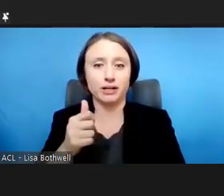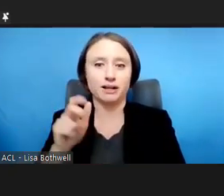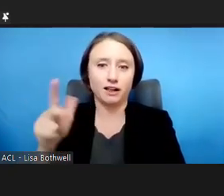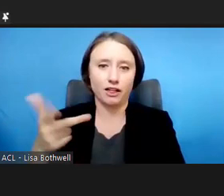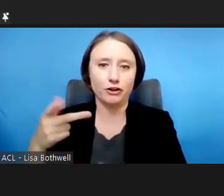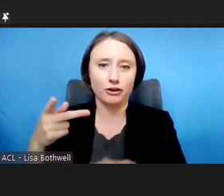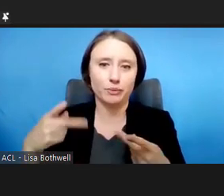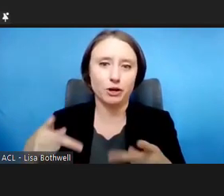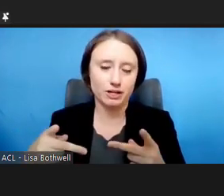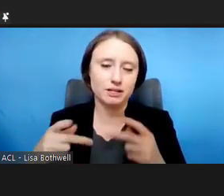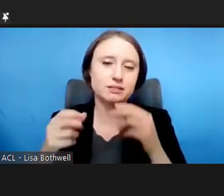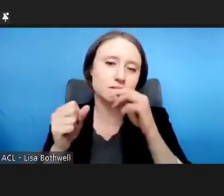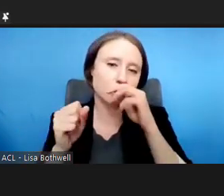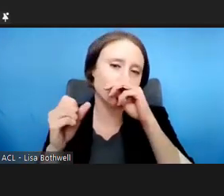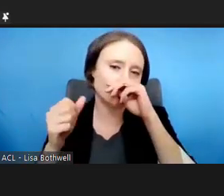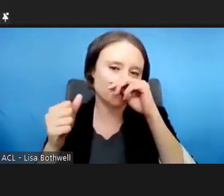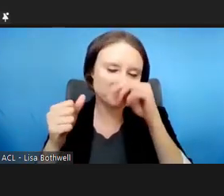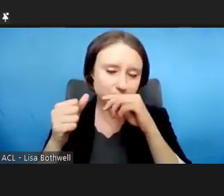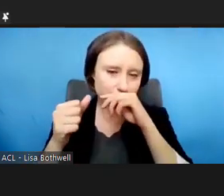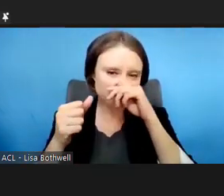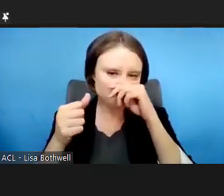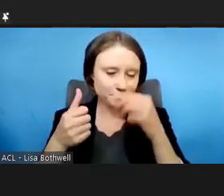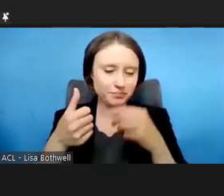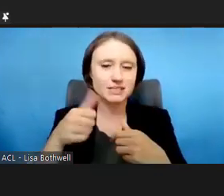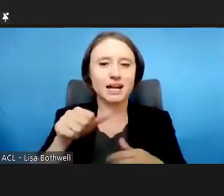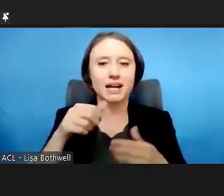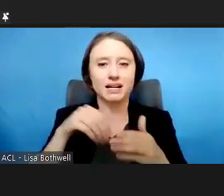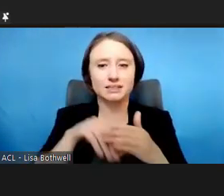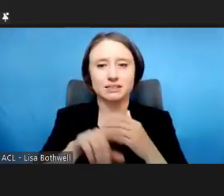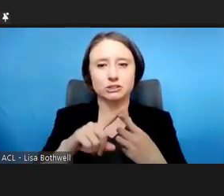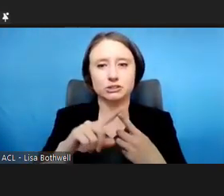to deny bringing in a third party,